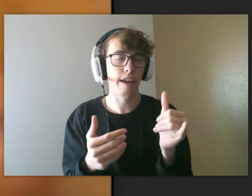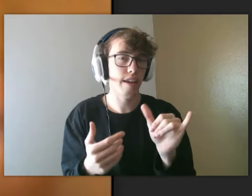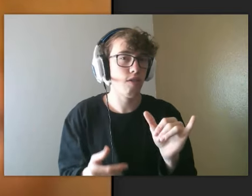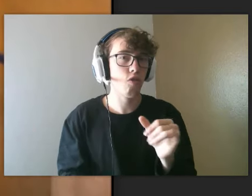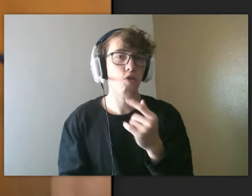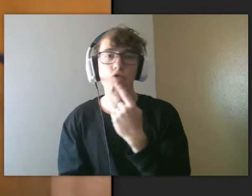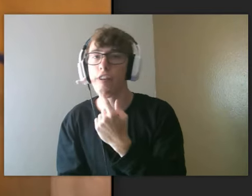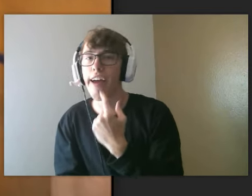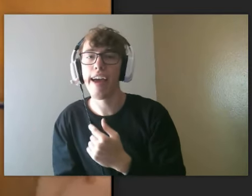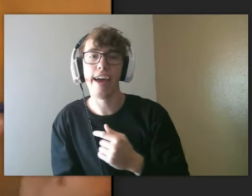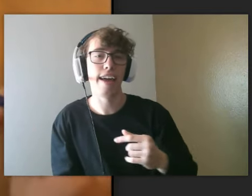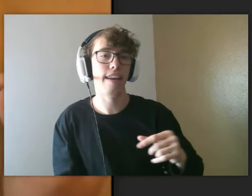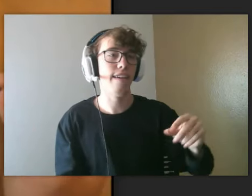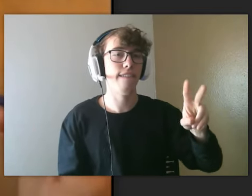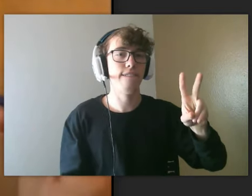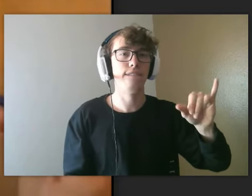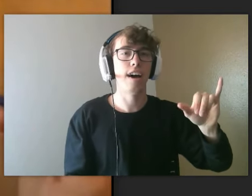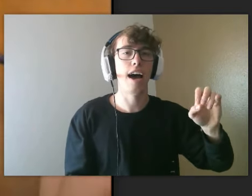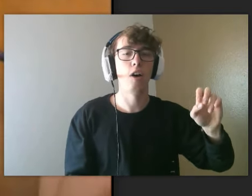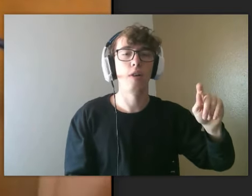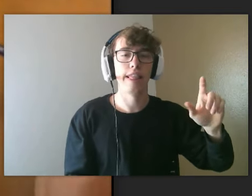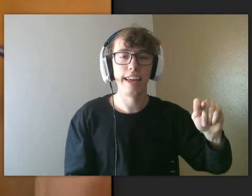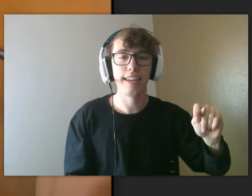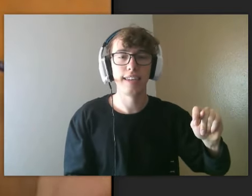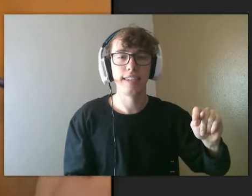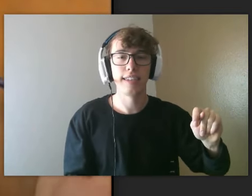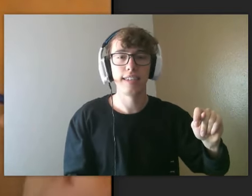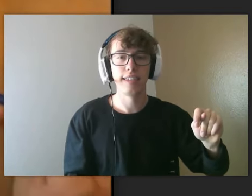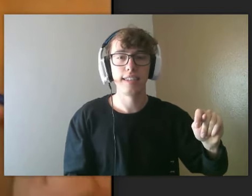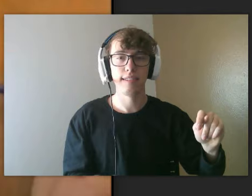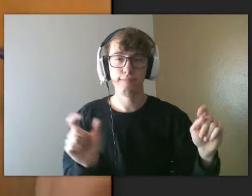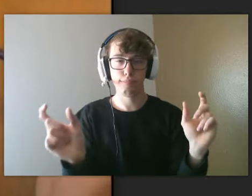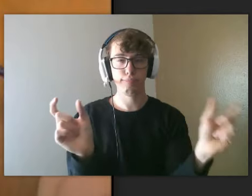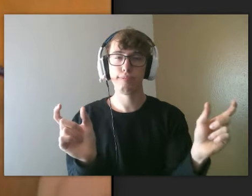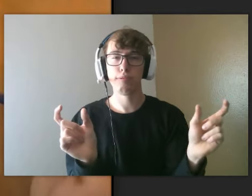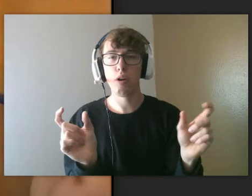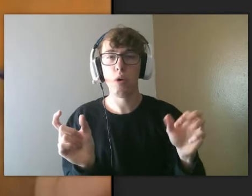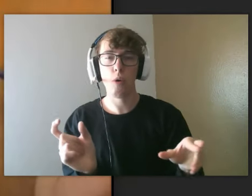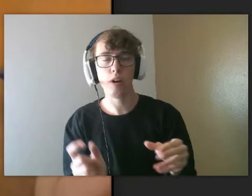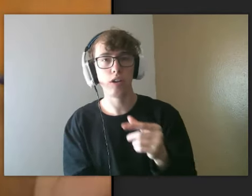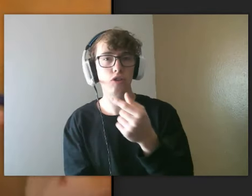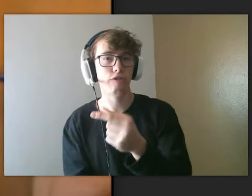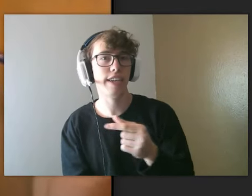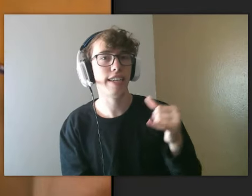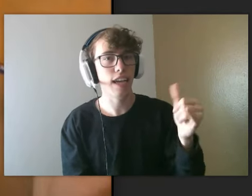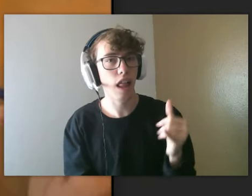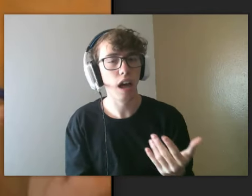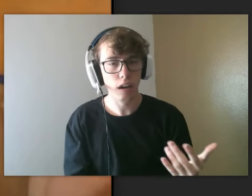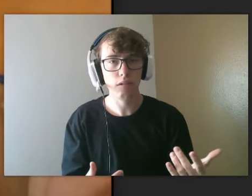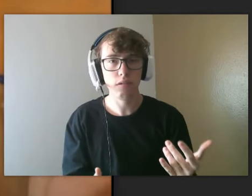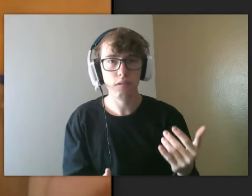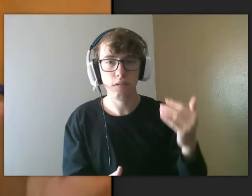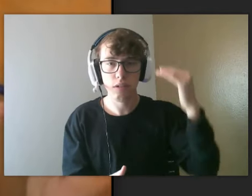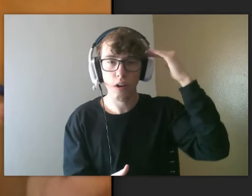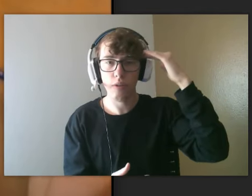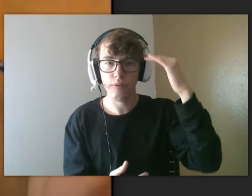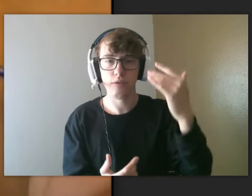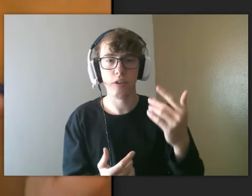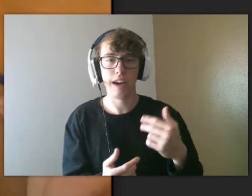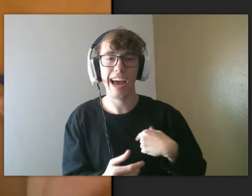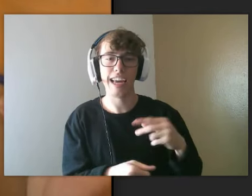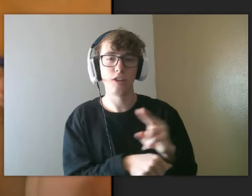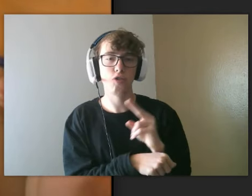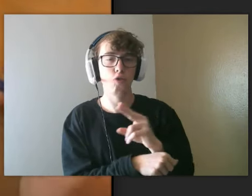violet, so I used violet for my shadows. I used red as my midtones, faded that into the paper to make